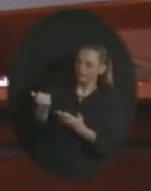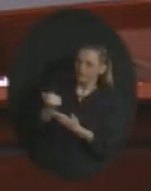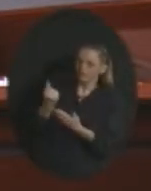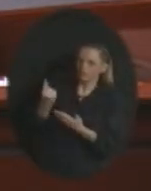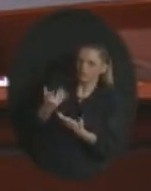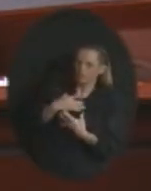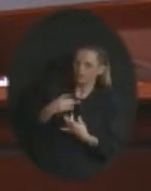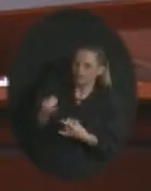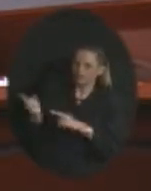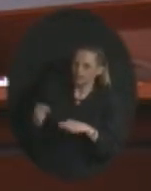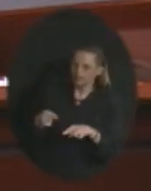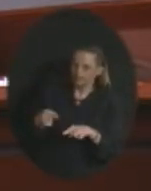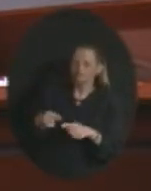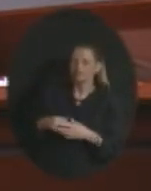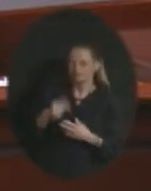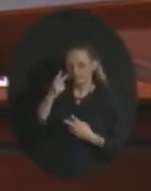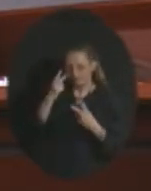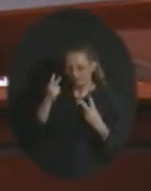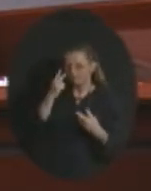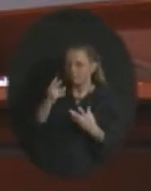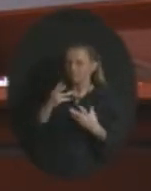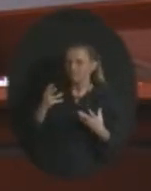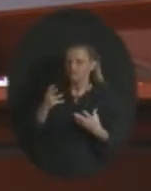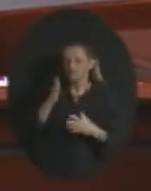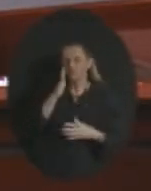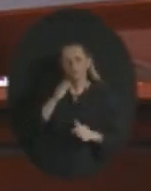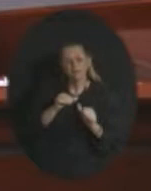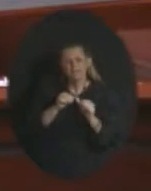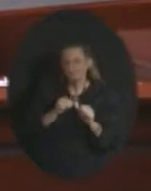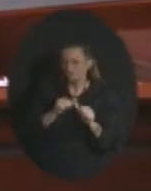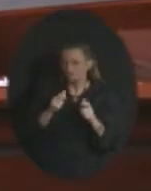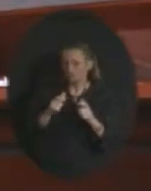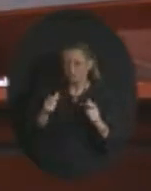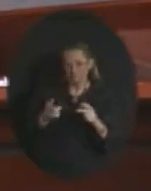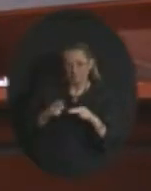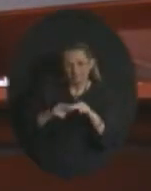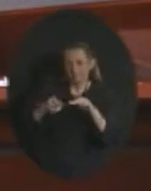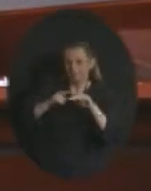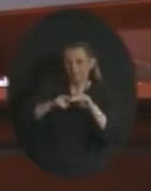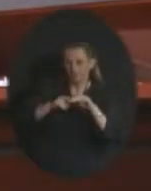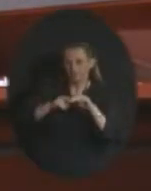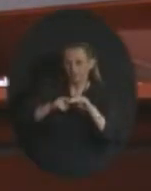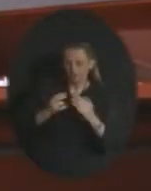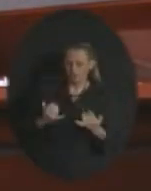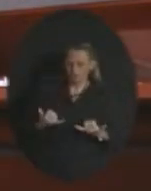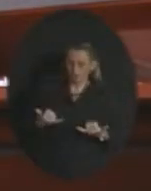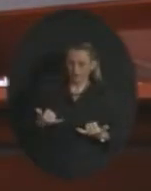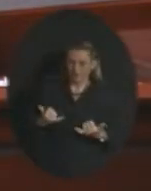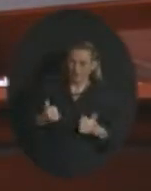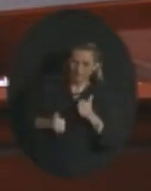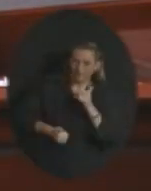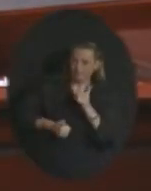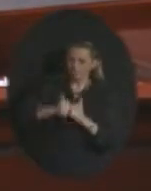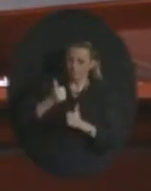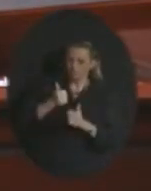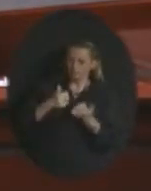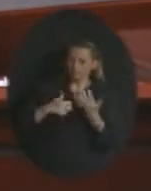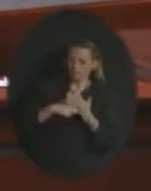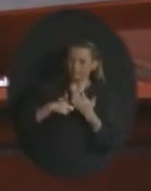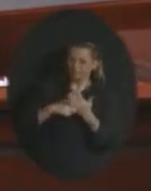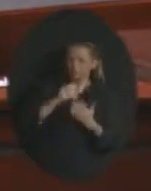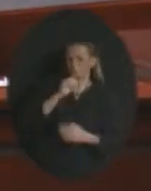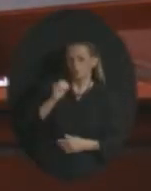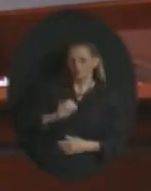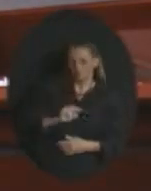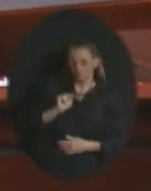also concerned as we continue to get bigger. Right now we were at the lowest number of tickets was at Olathe North, 4 tickets per